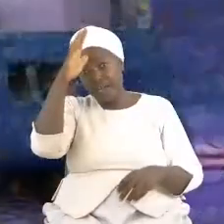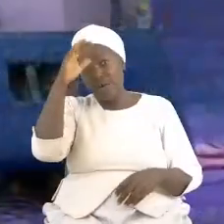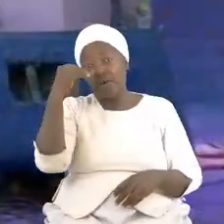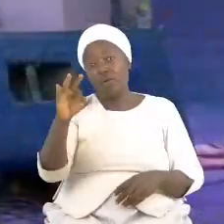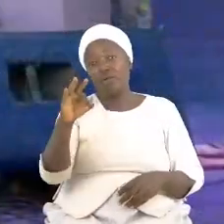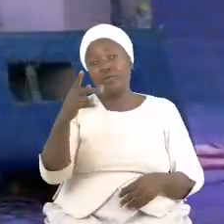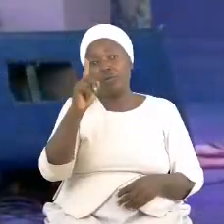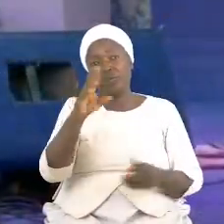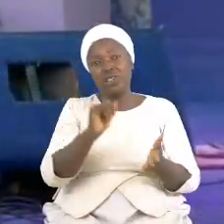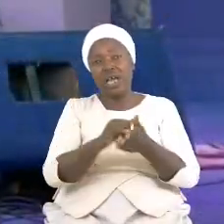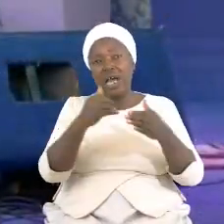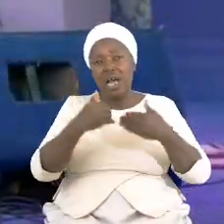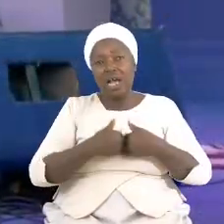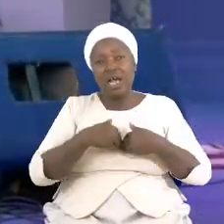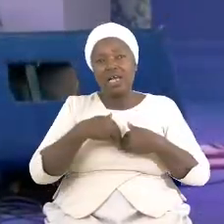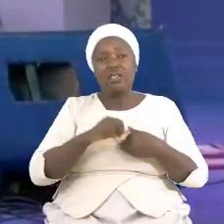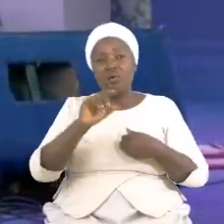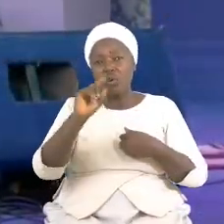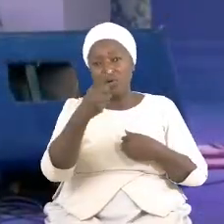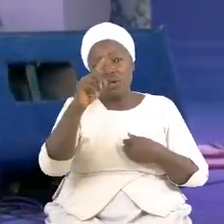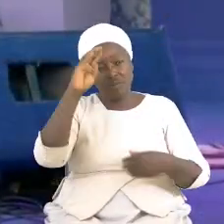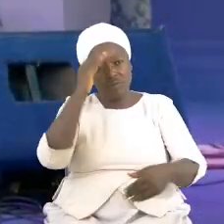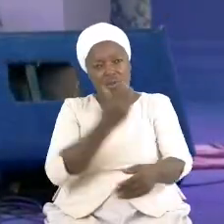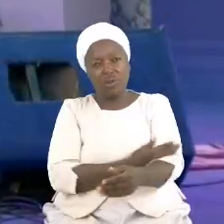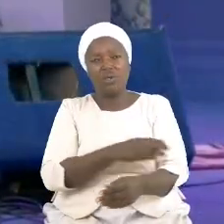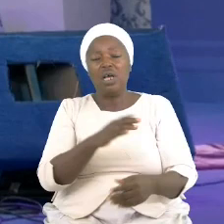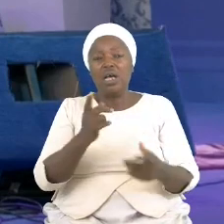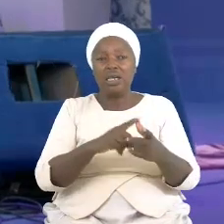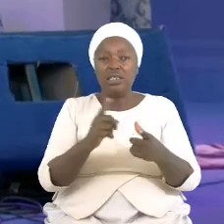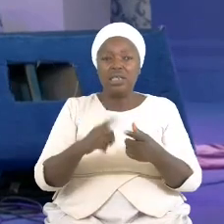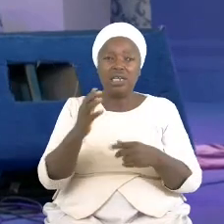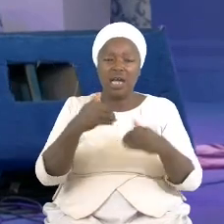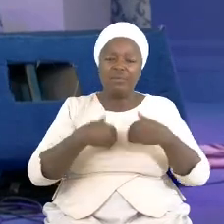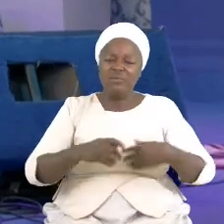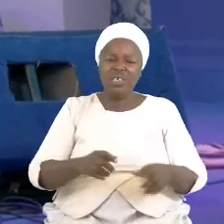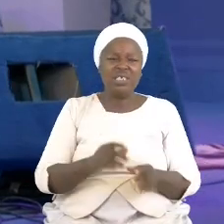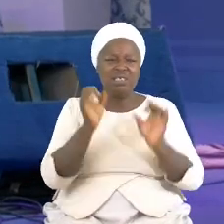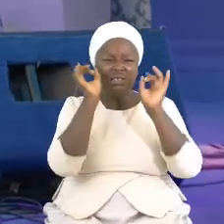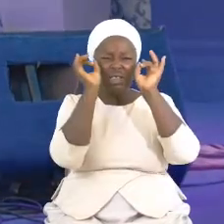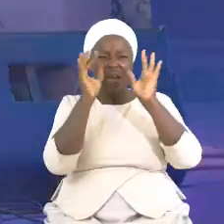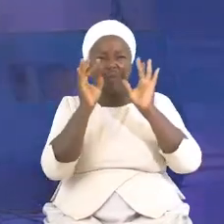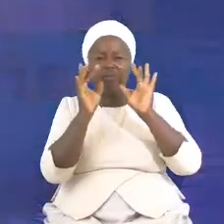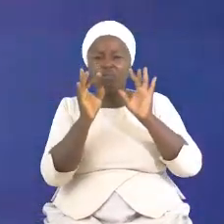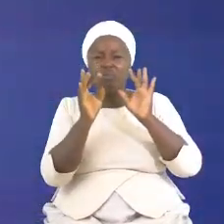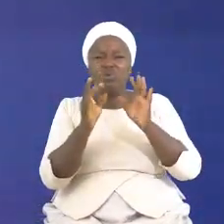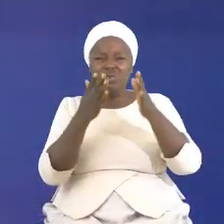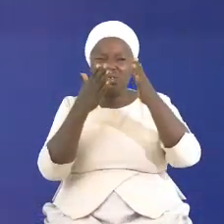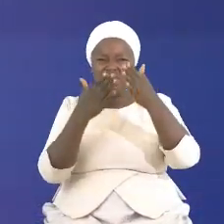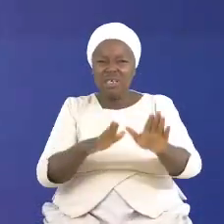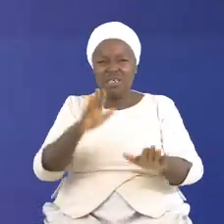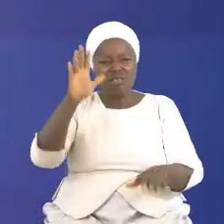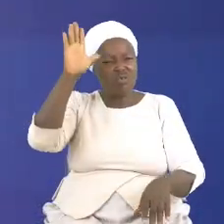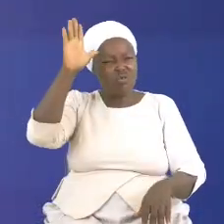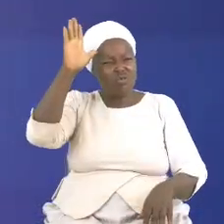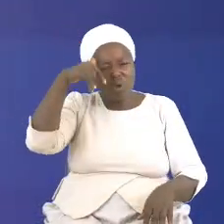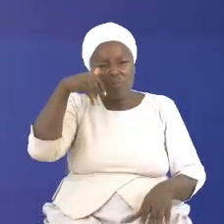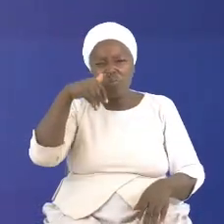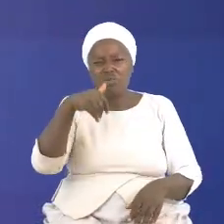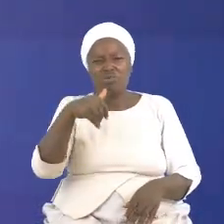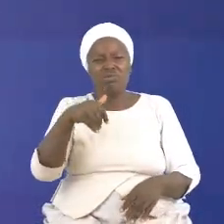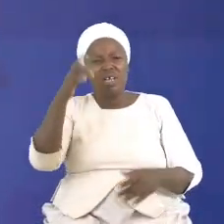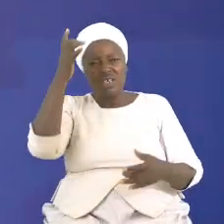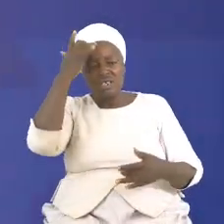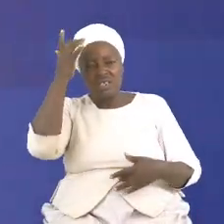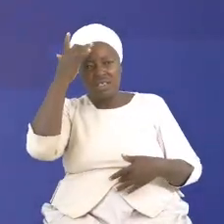that has an only child, that has a terrible, deadly, murderous, epileptic spirit. And